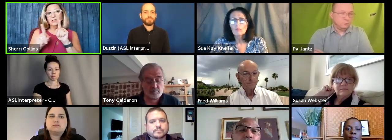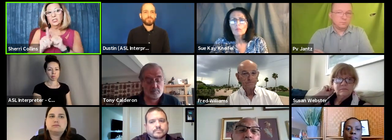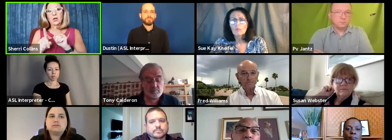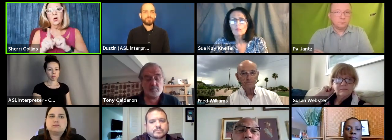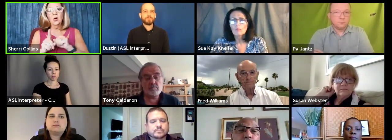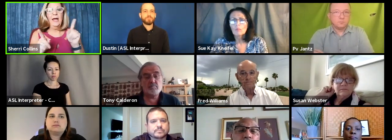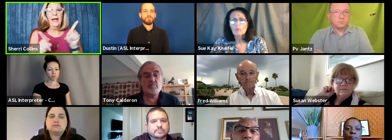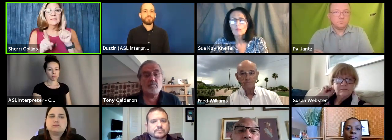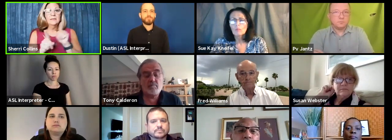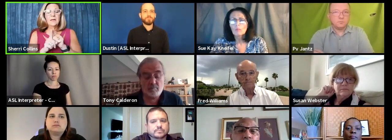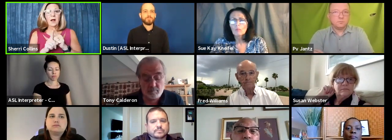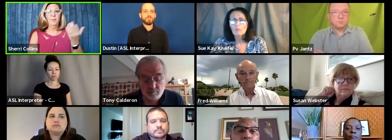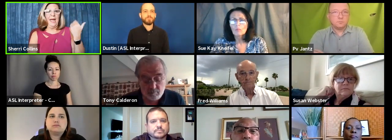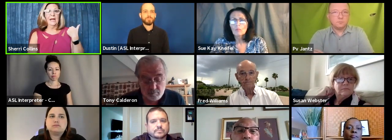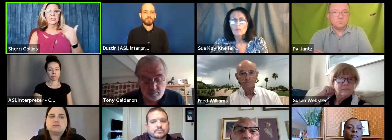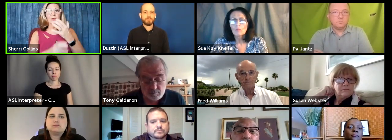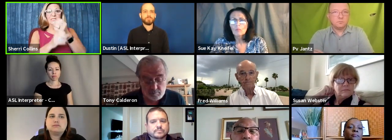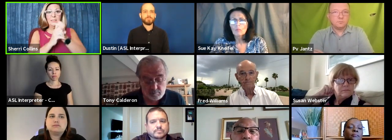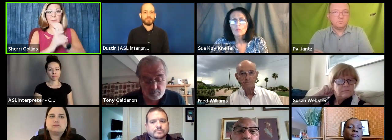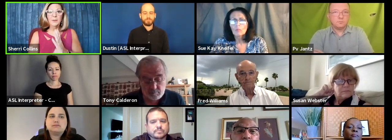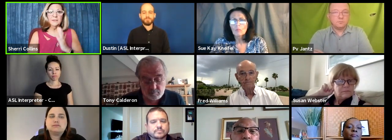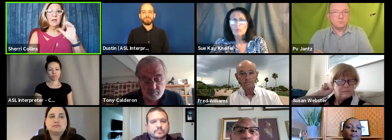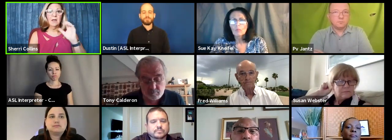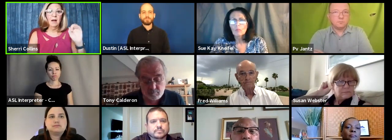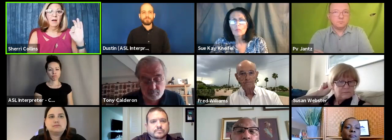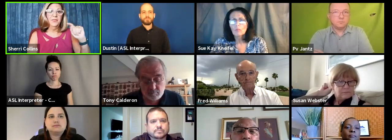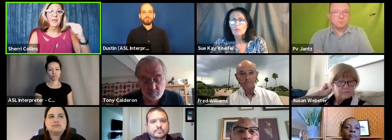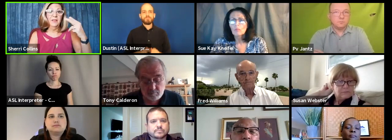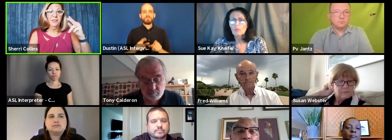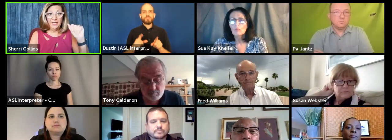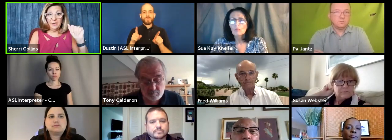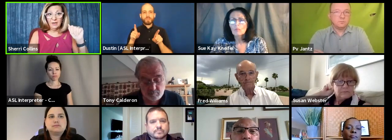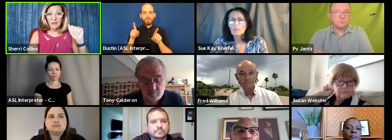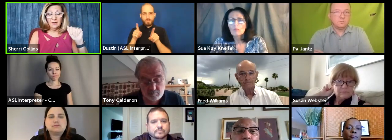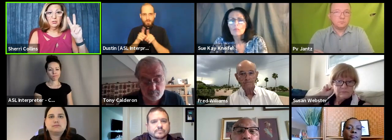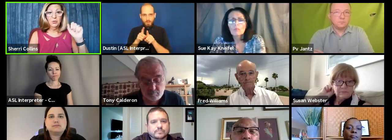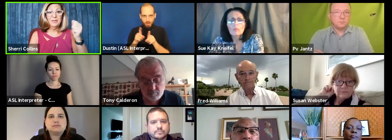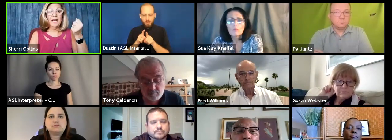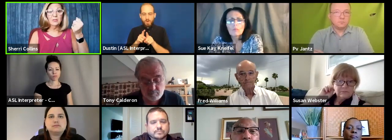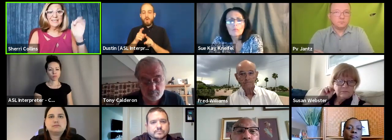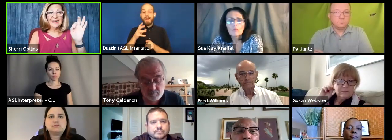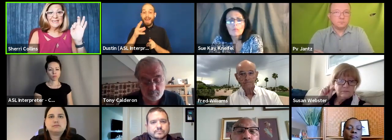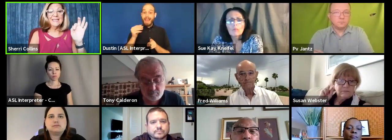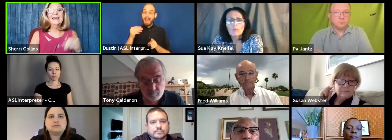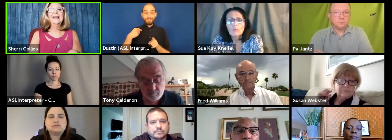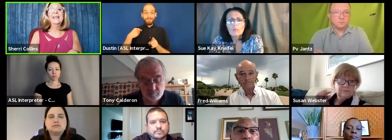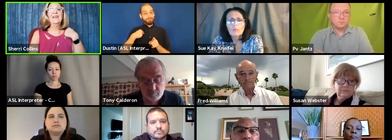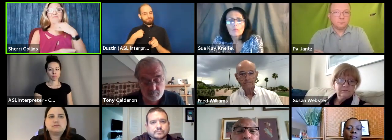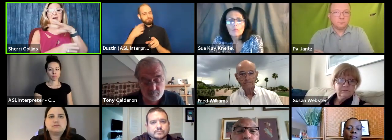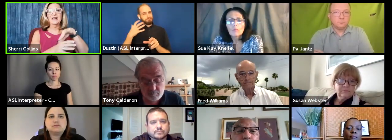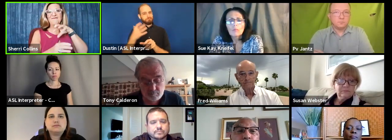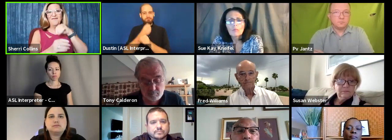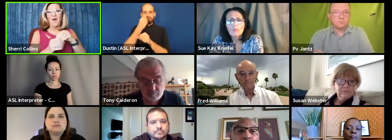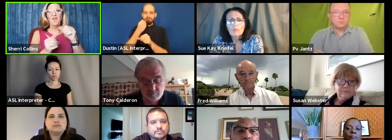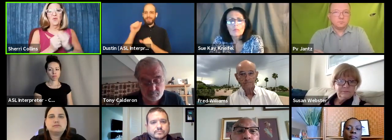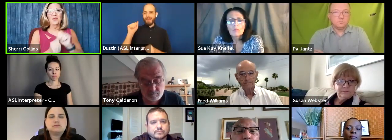And also, as past recipient of the Athena for 2019, I